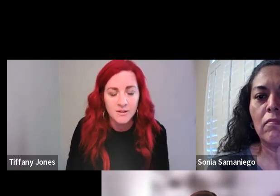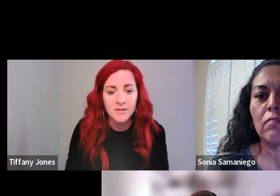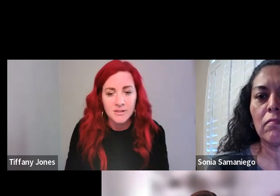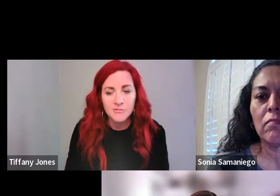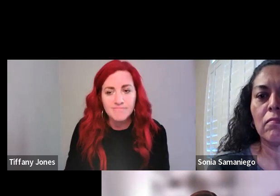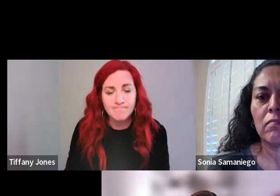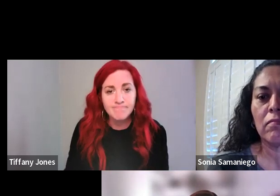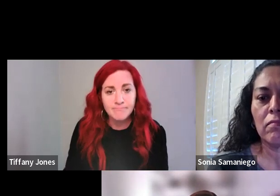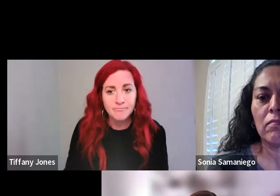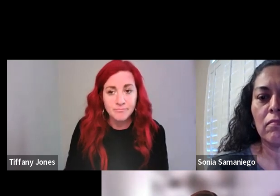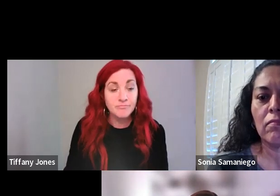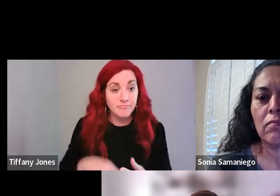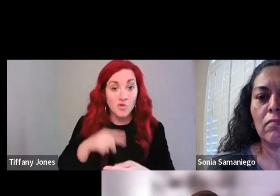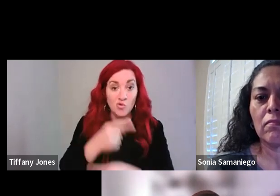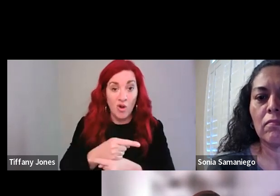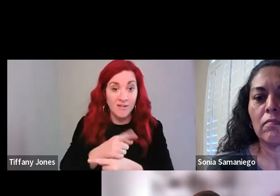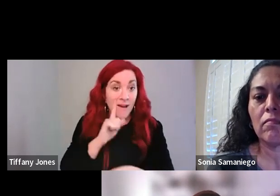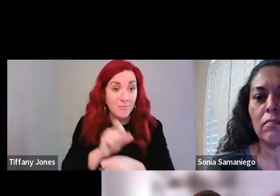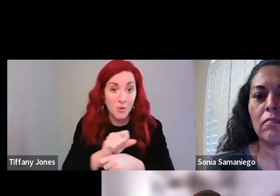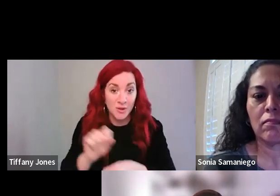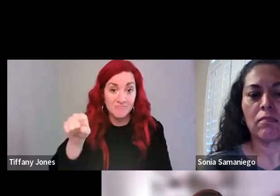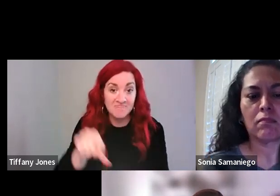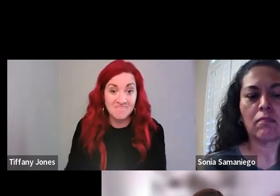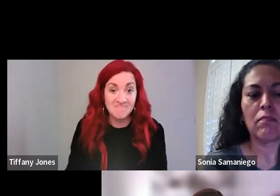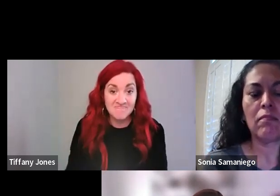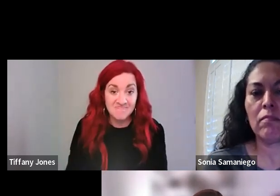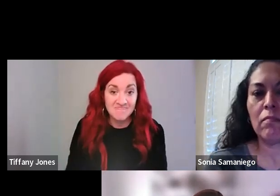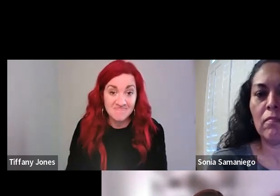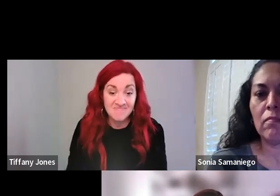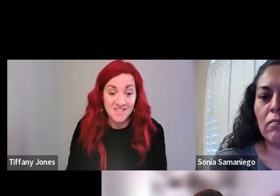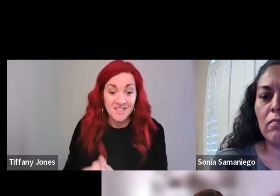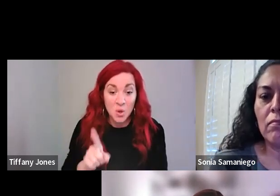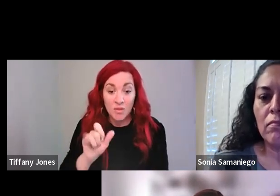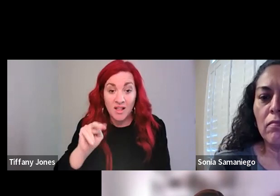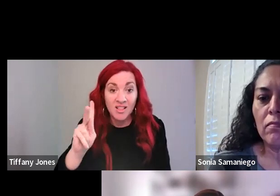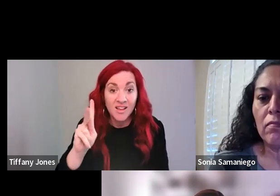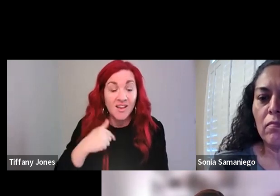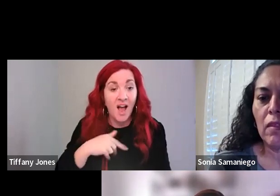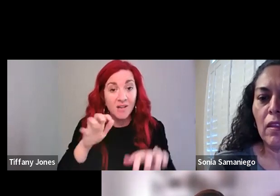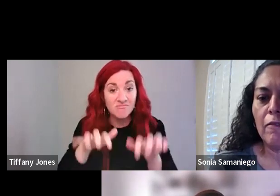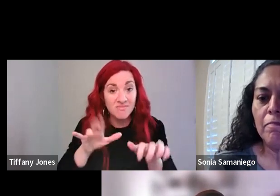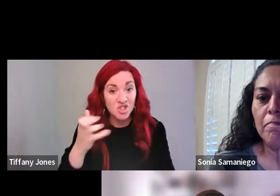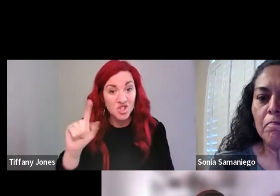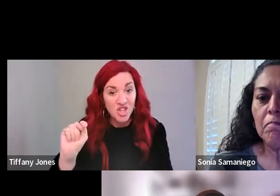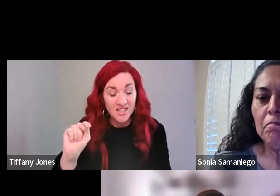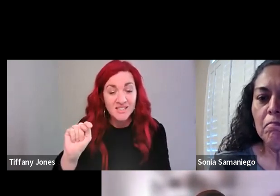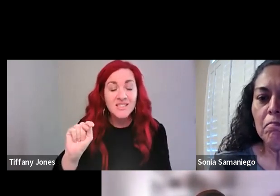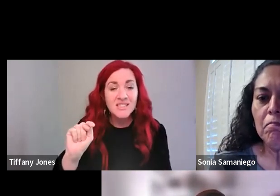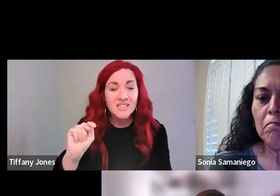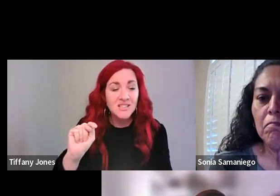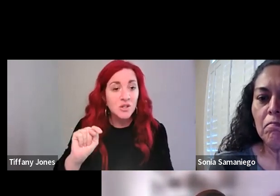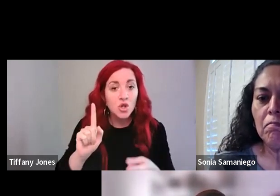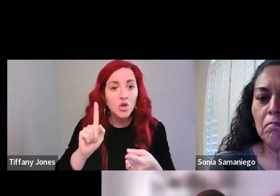child. Right. Absolutely. So the link I just put in the chat is to